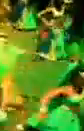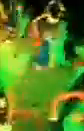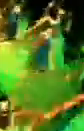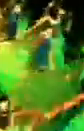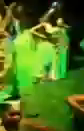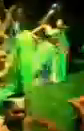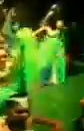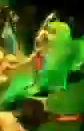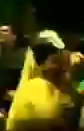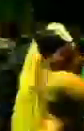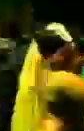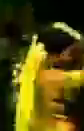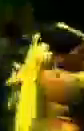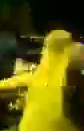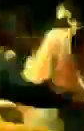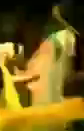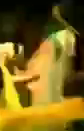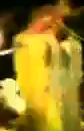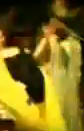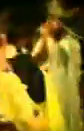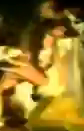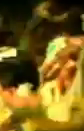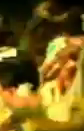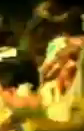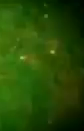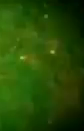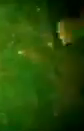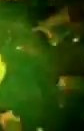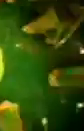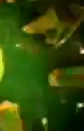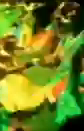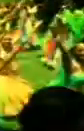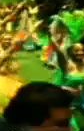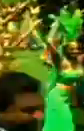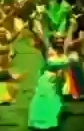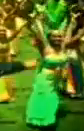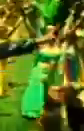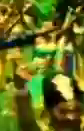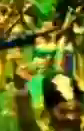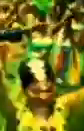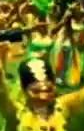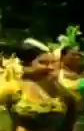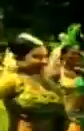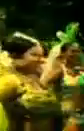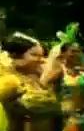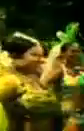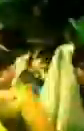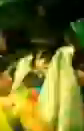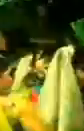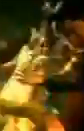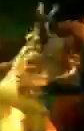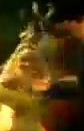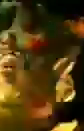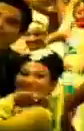extra $20. That's 45 free. Top up with B-Mobile every month. You know you